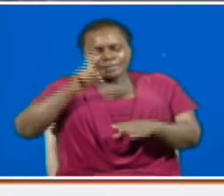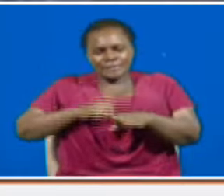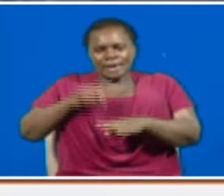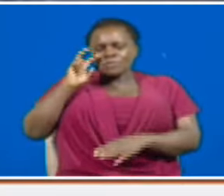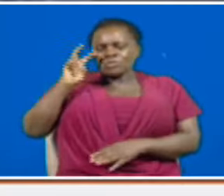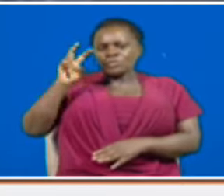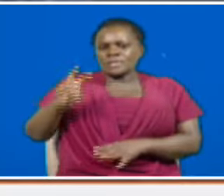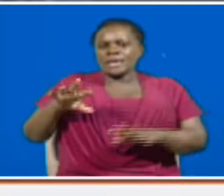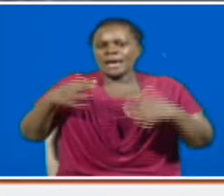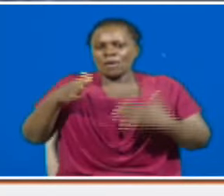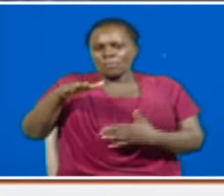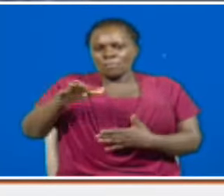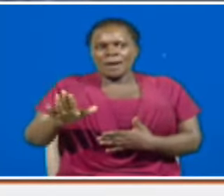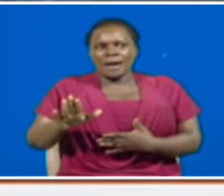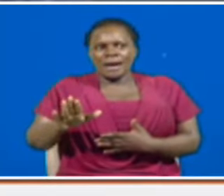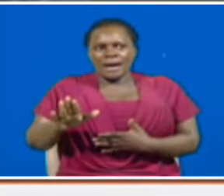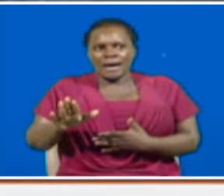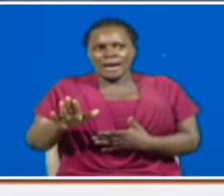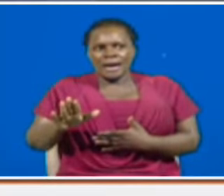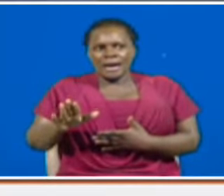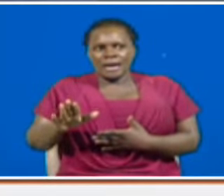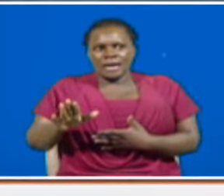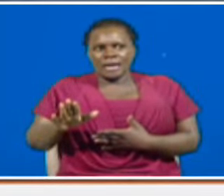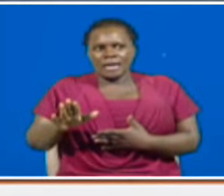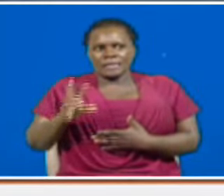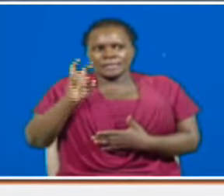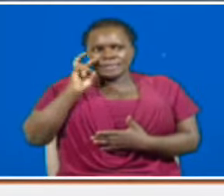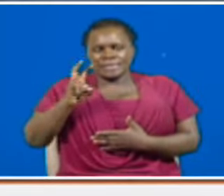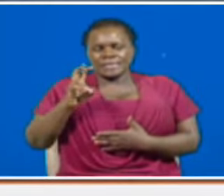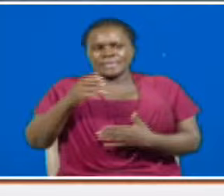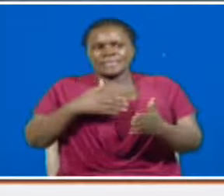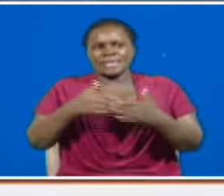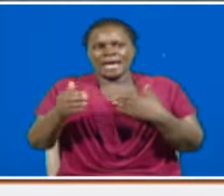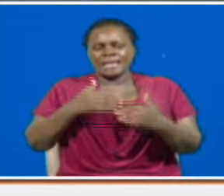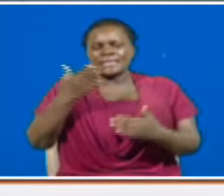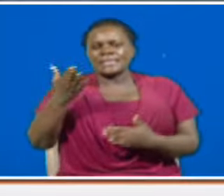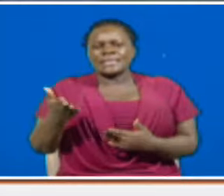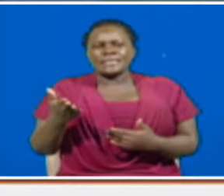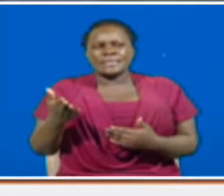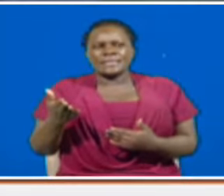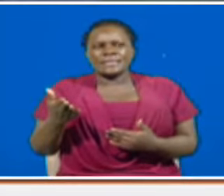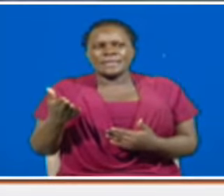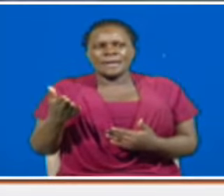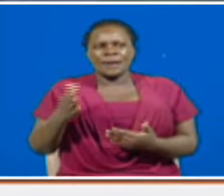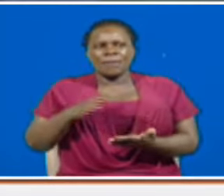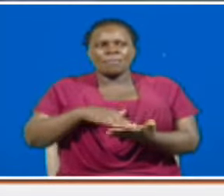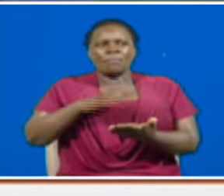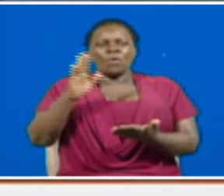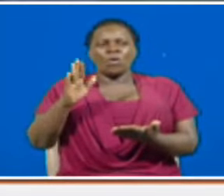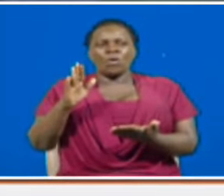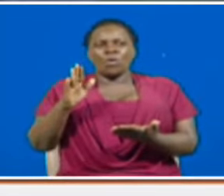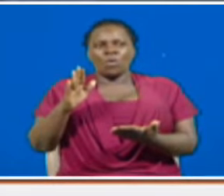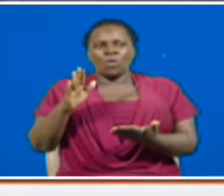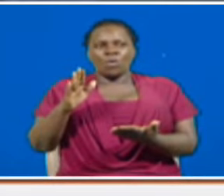look at how she has approached the issue, it can only signal that this is more of a